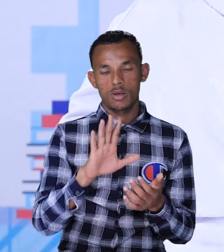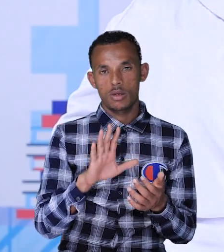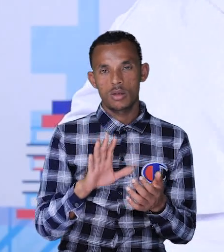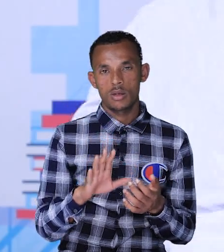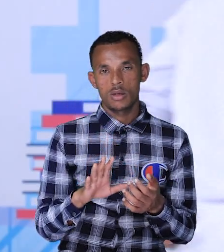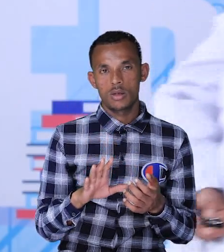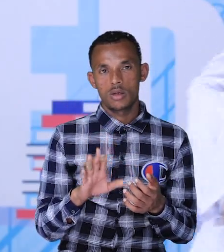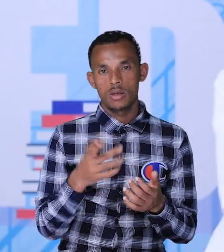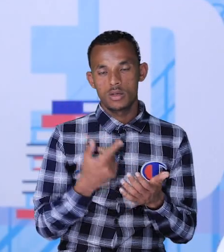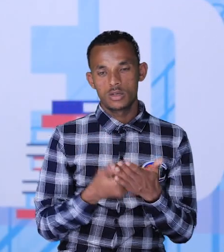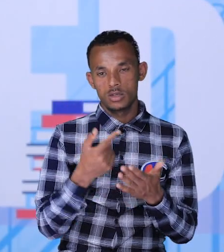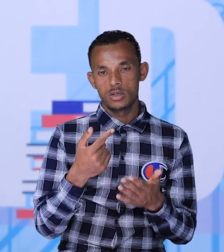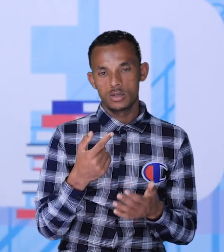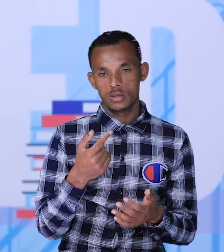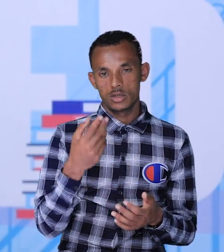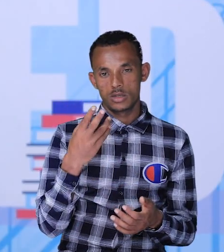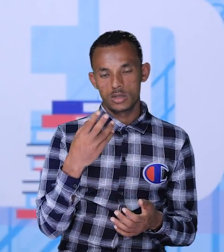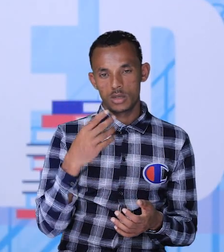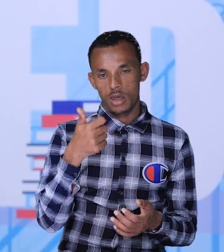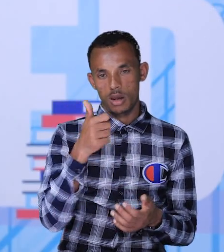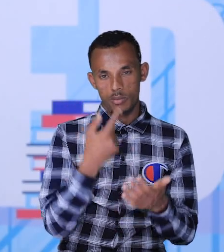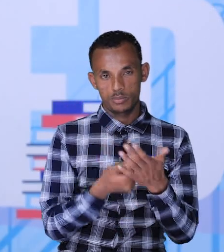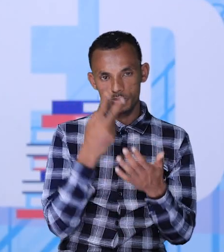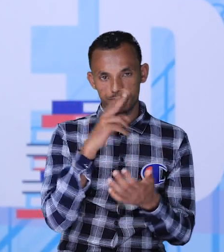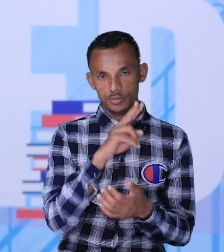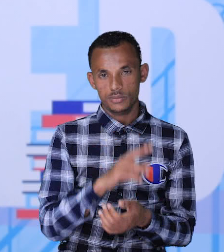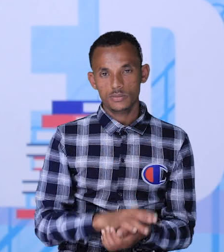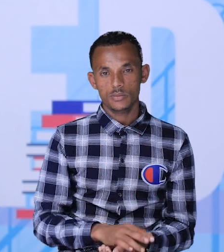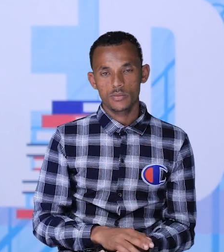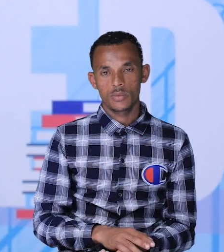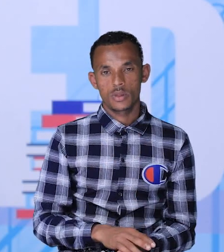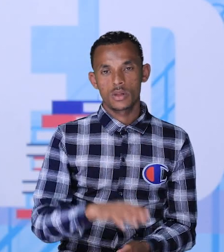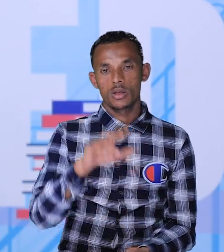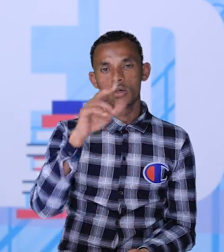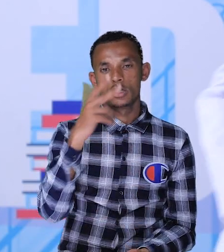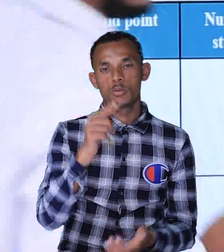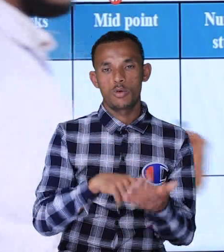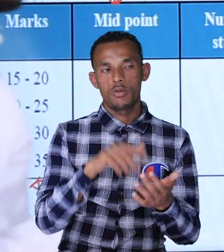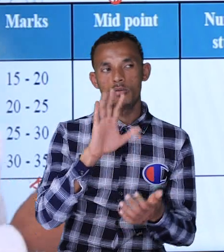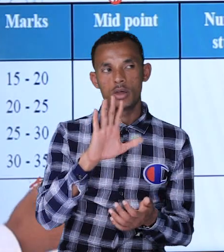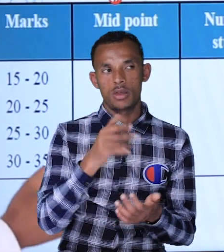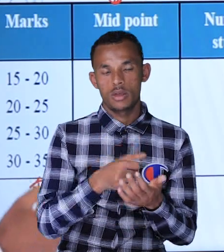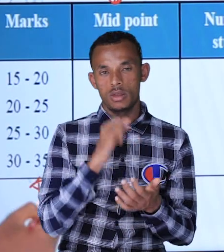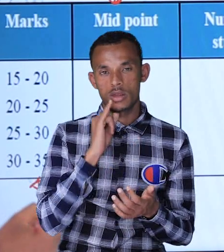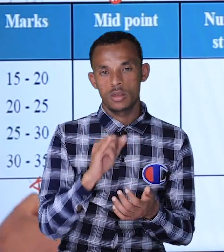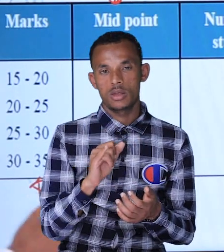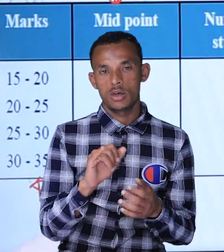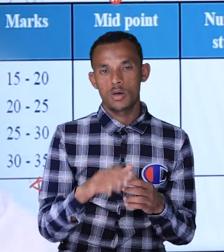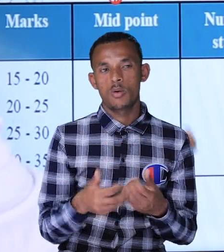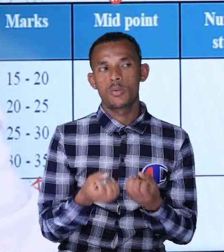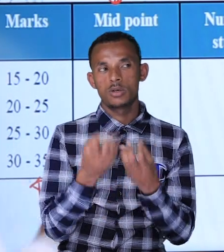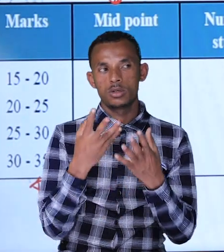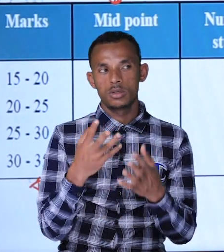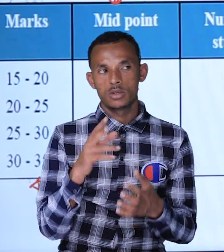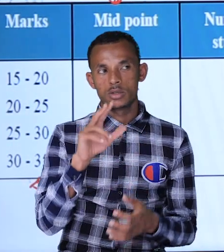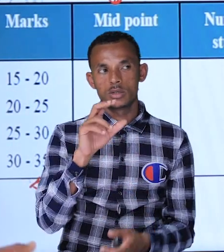much, 16, so 10 I think here. And for 30.5, it is how much?